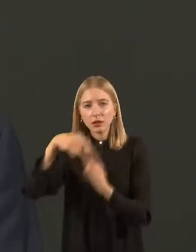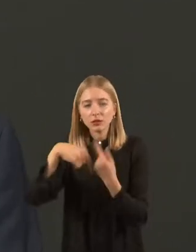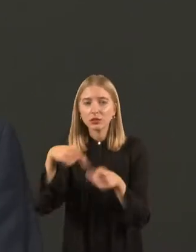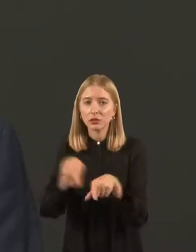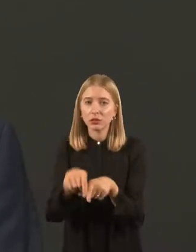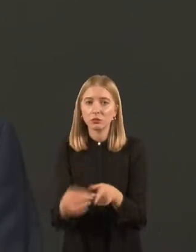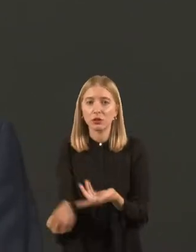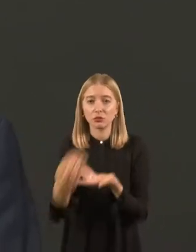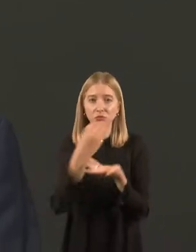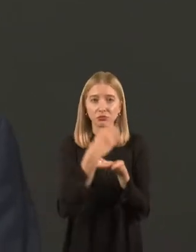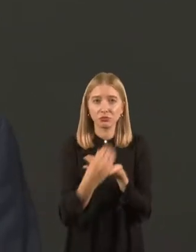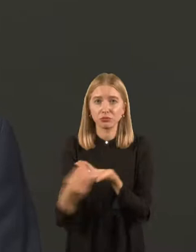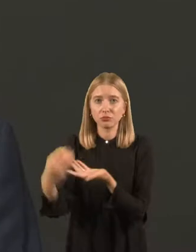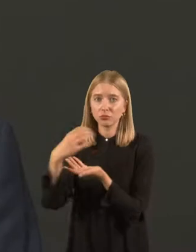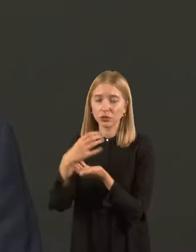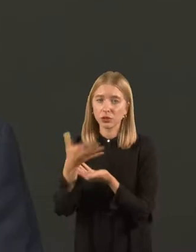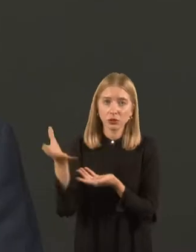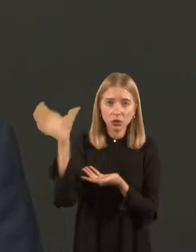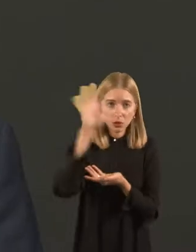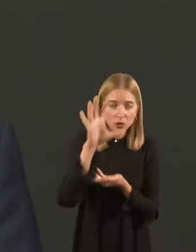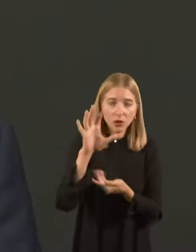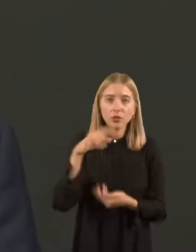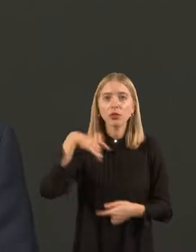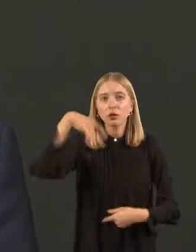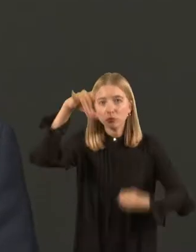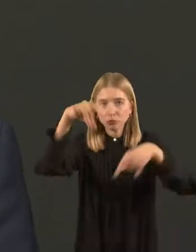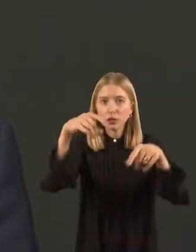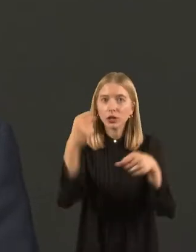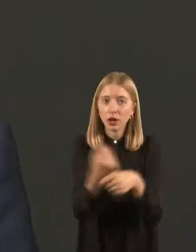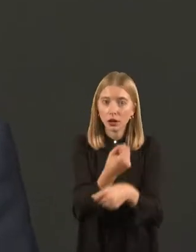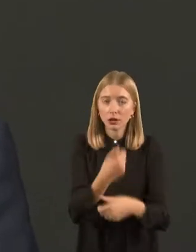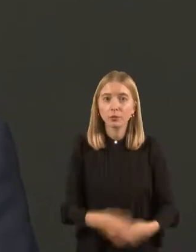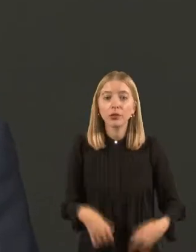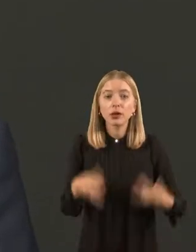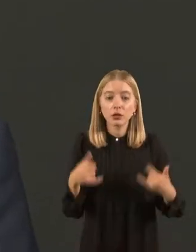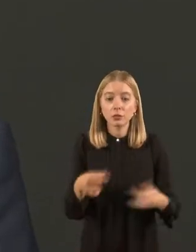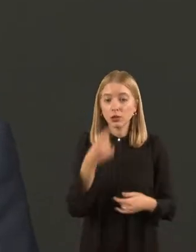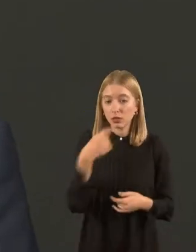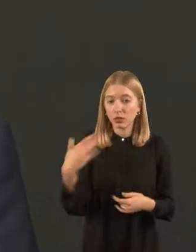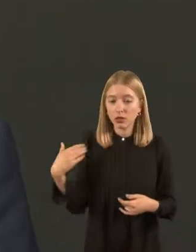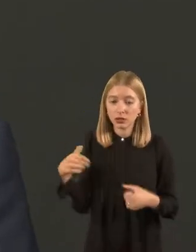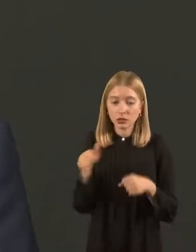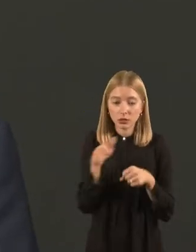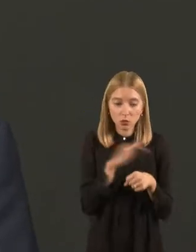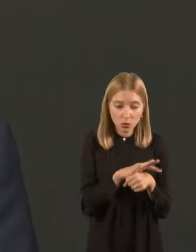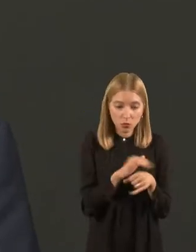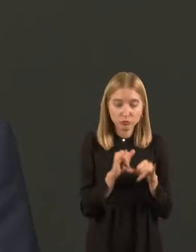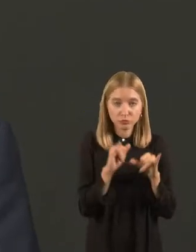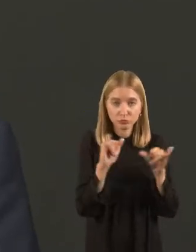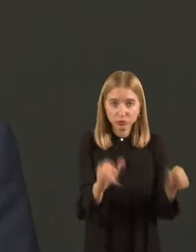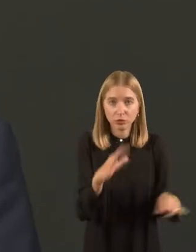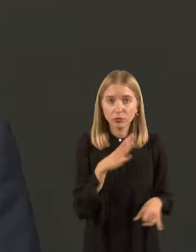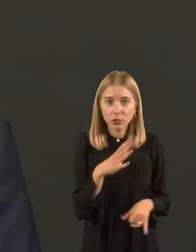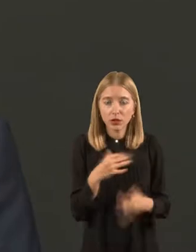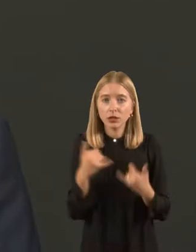Flights ensure tourist flows and business flows and so on and so forth.